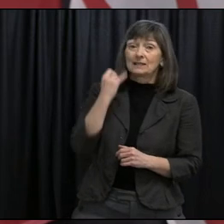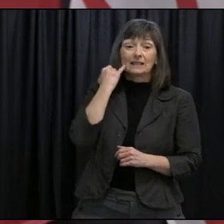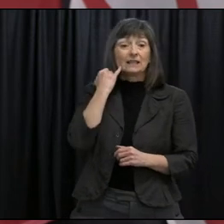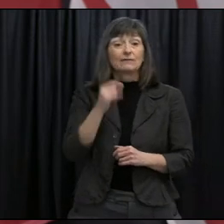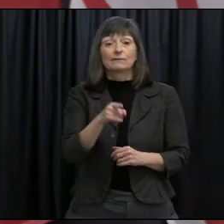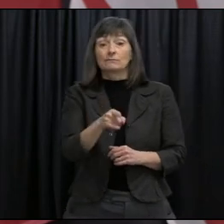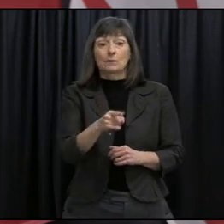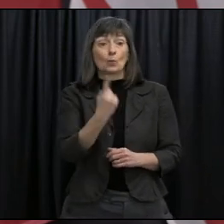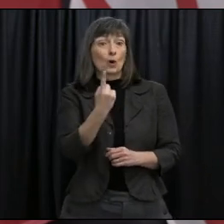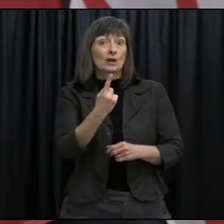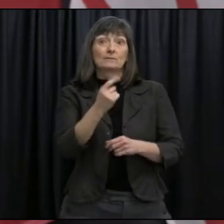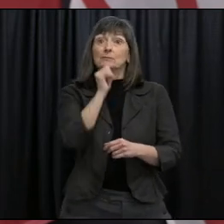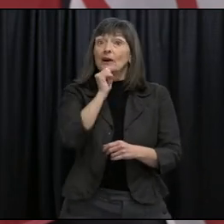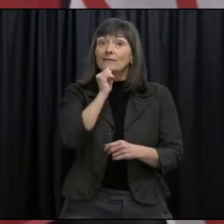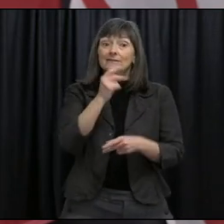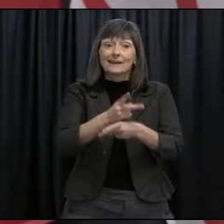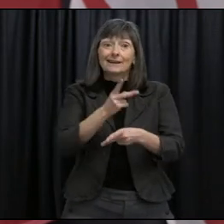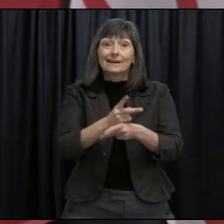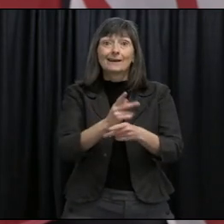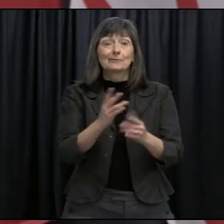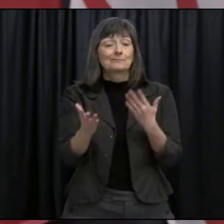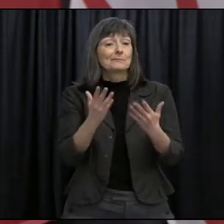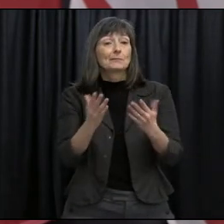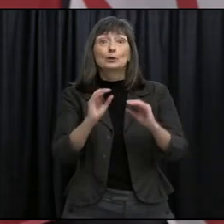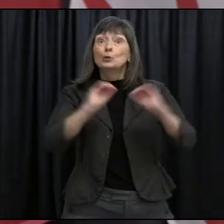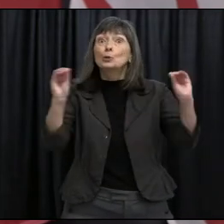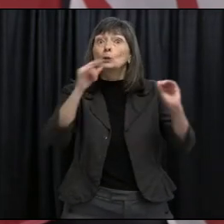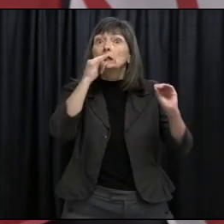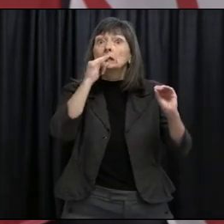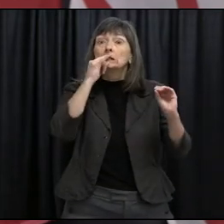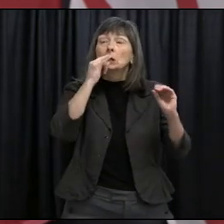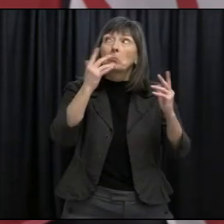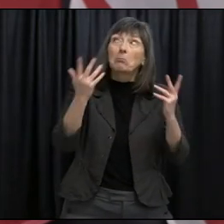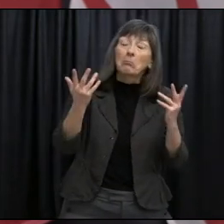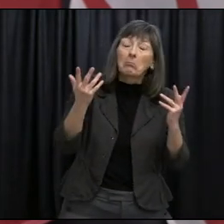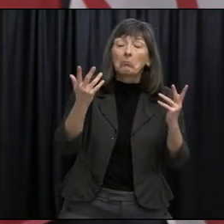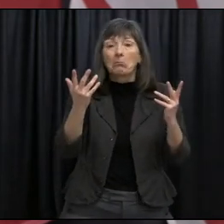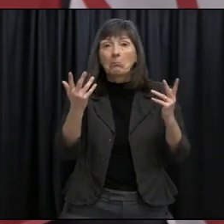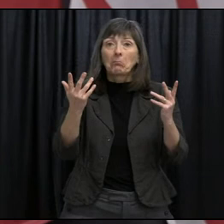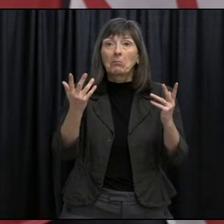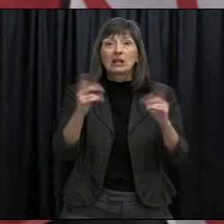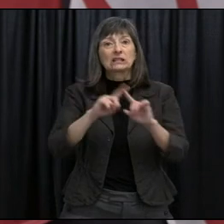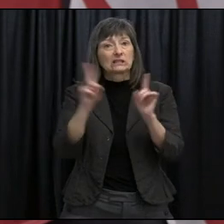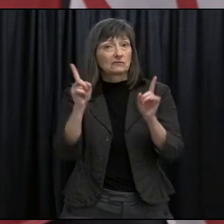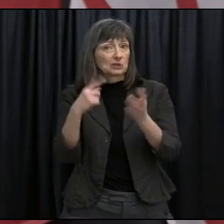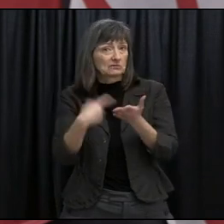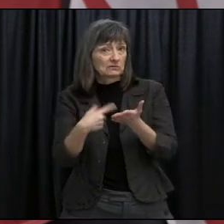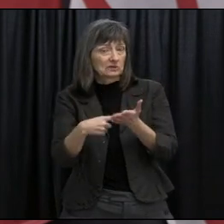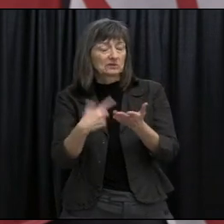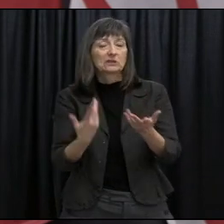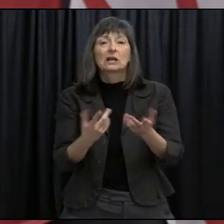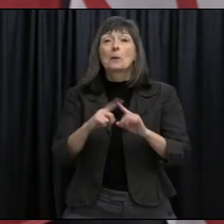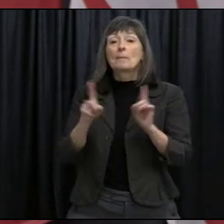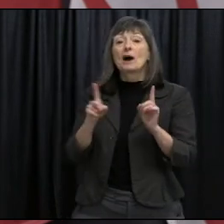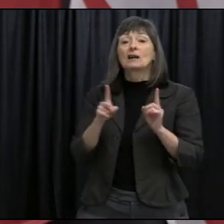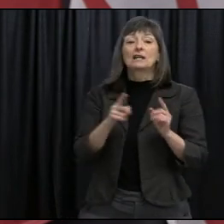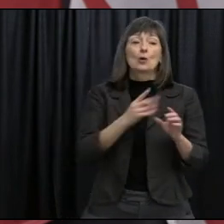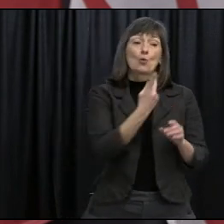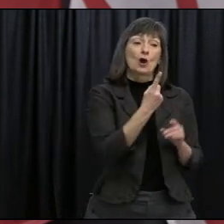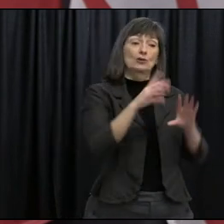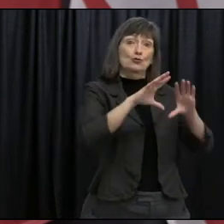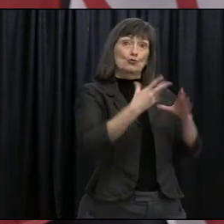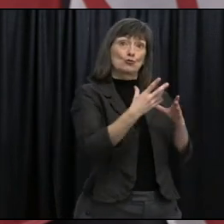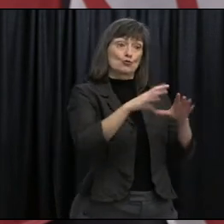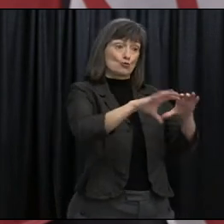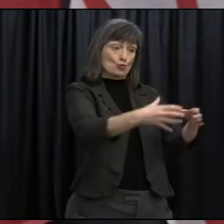can take that under advisement, but they don't want, public health does not want mixing of cohorts. So the children of